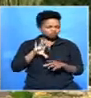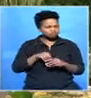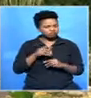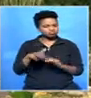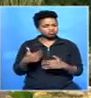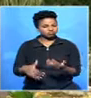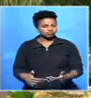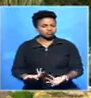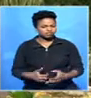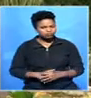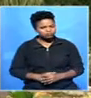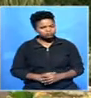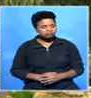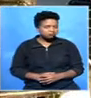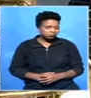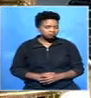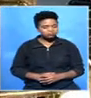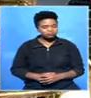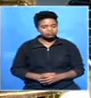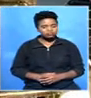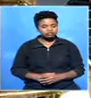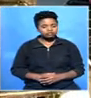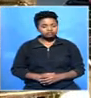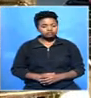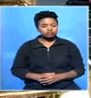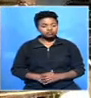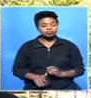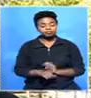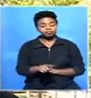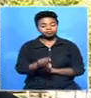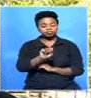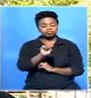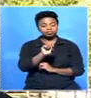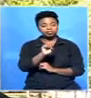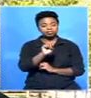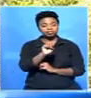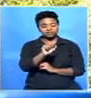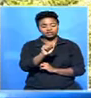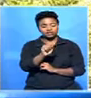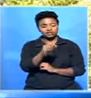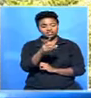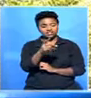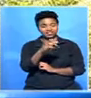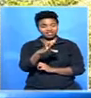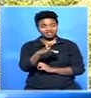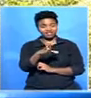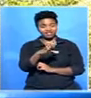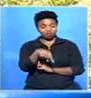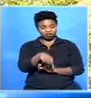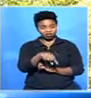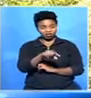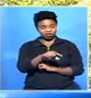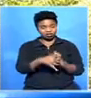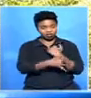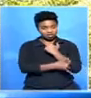my constituency to be a member of parliament. Really, we have SADC in the country. We need to ensure